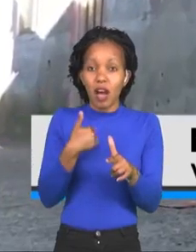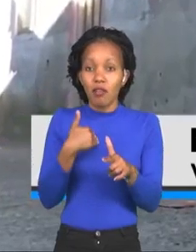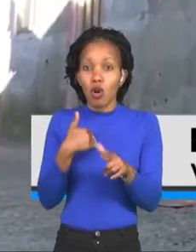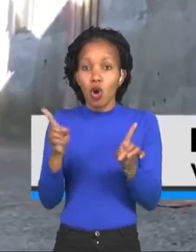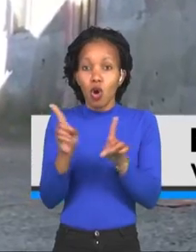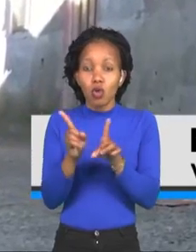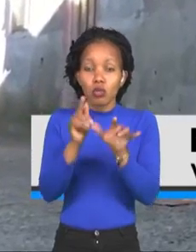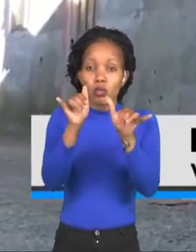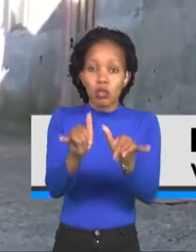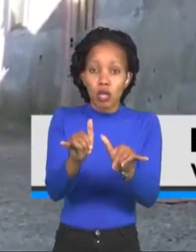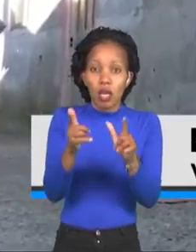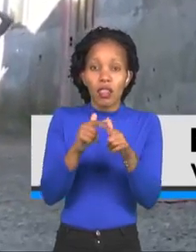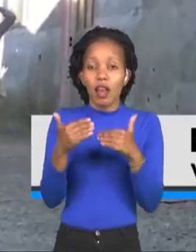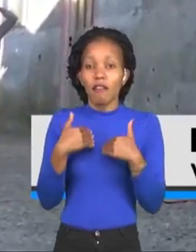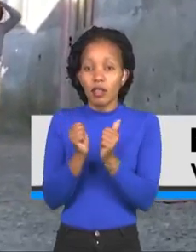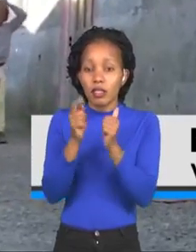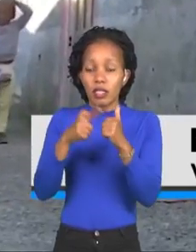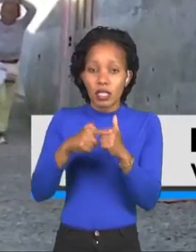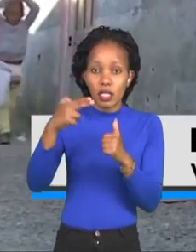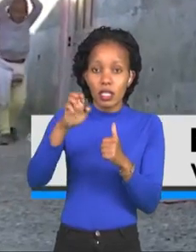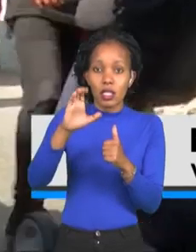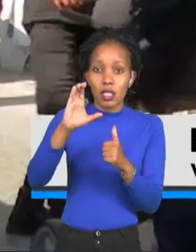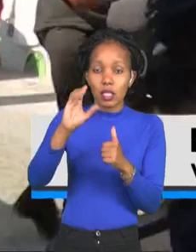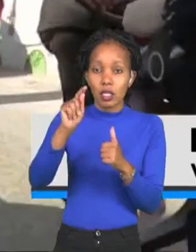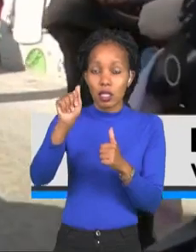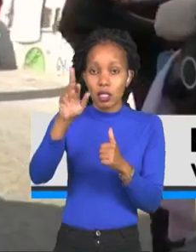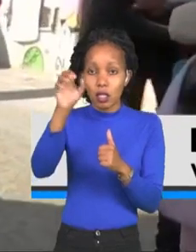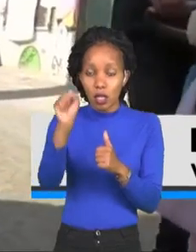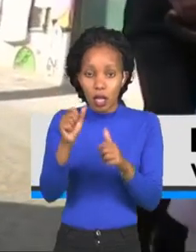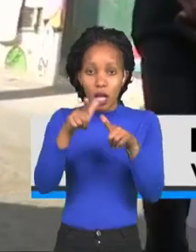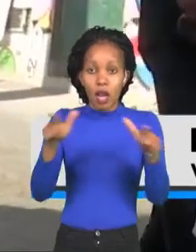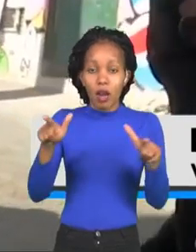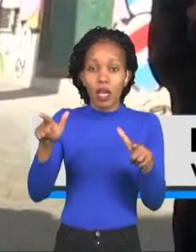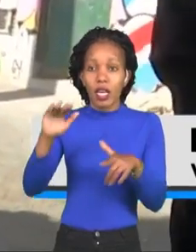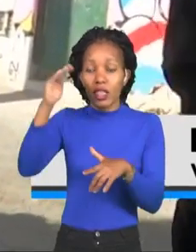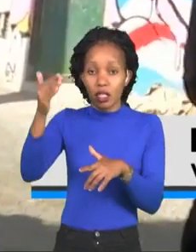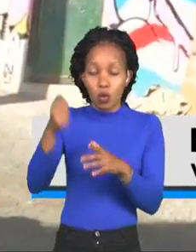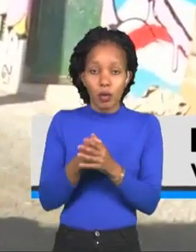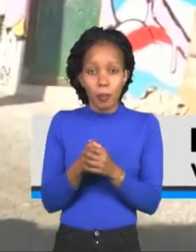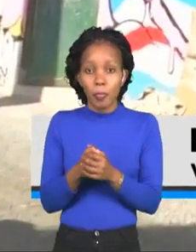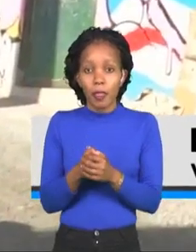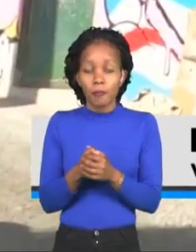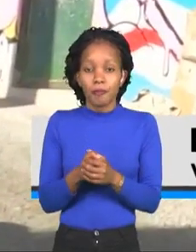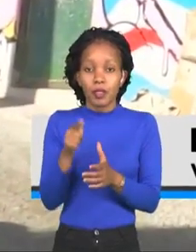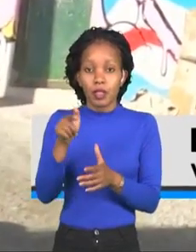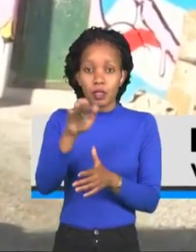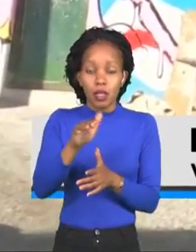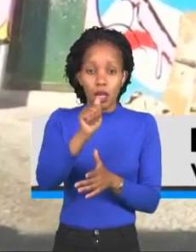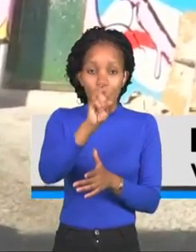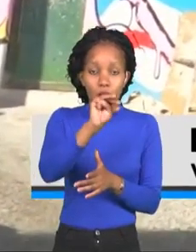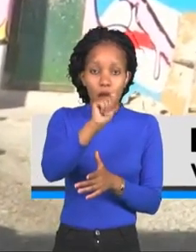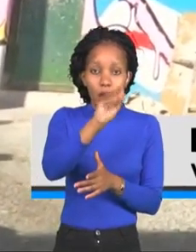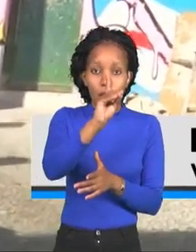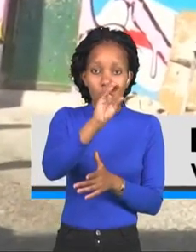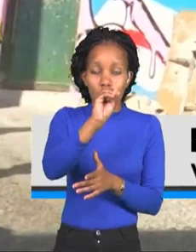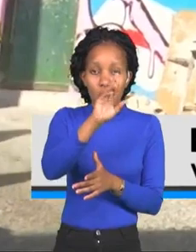concrete dwellings stretch across 16 hectares of hilly landscape on the outskirts of Lisbon. The municipality of Amadora, that includes Cova